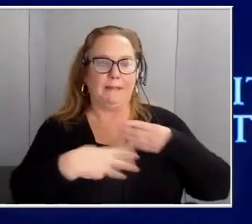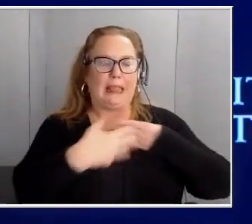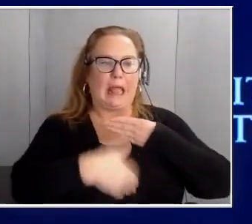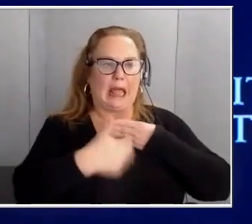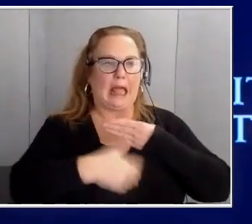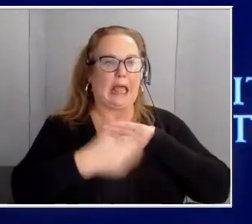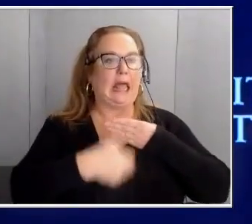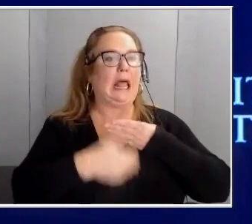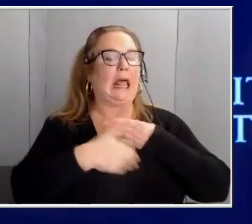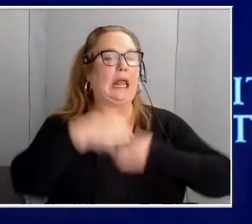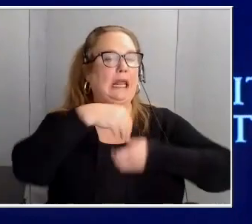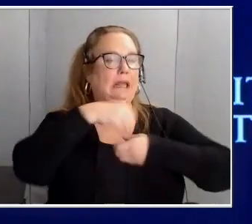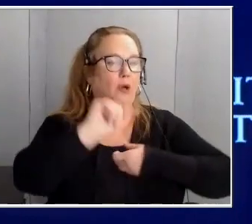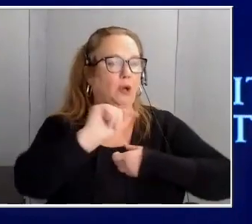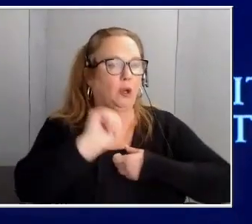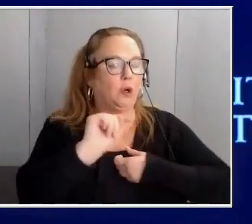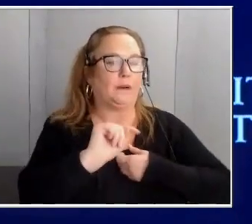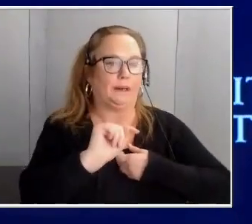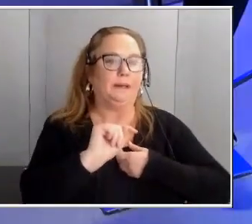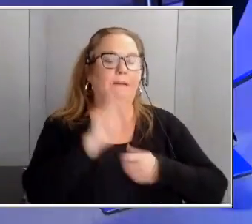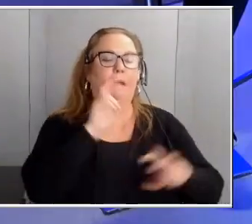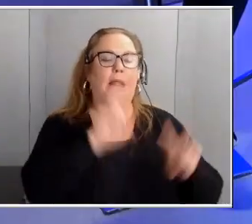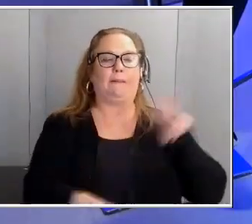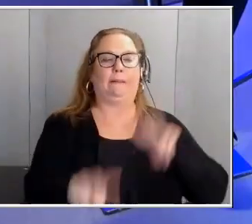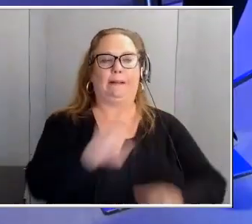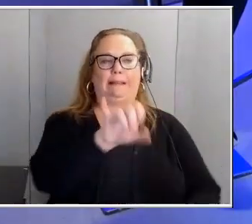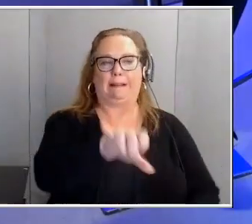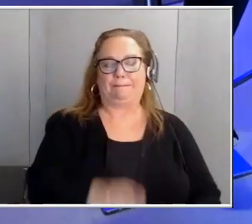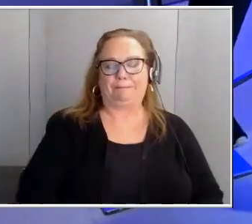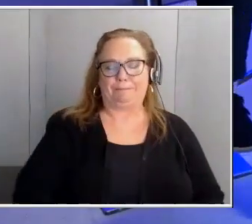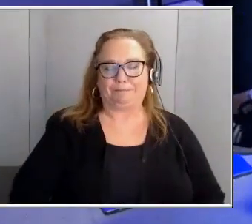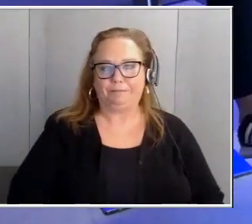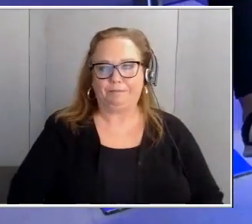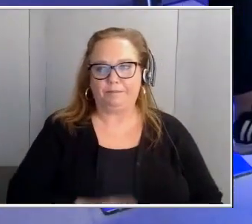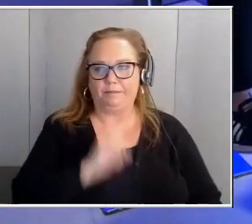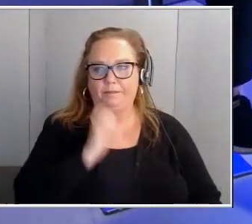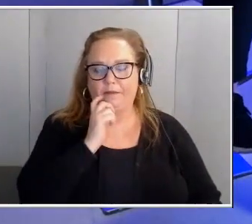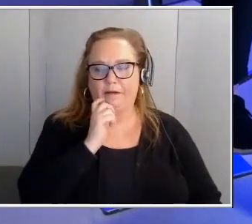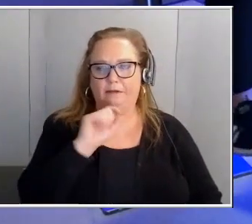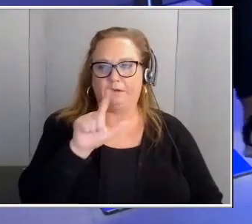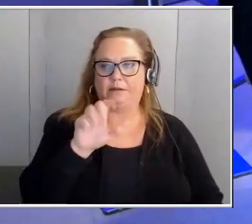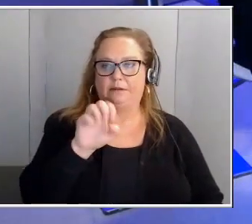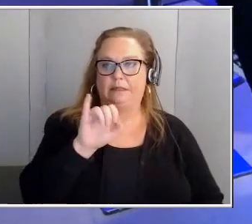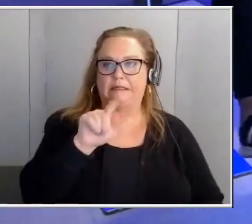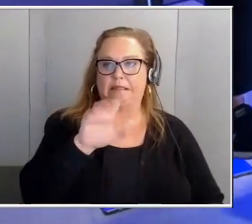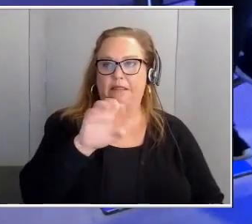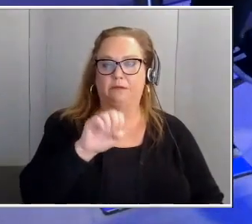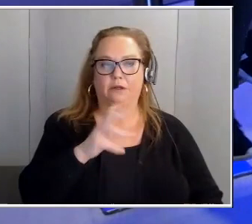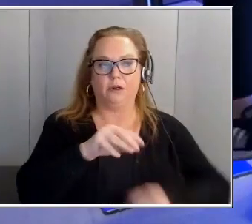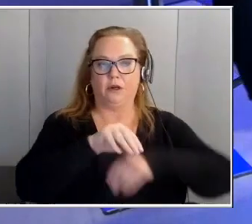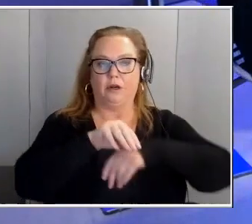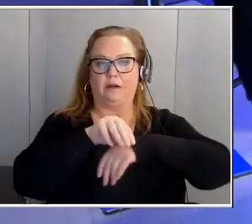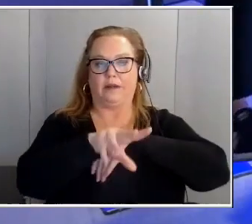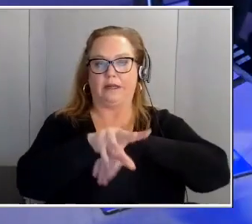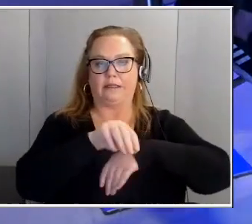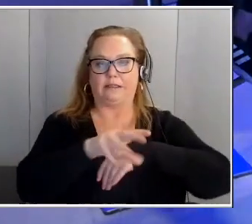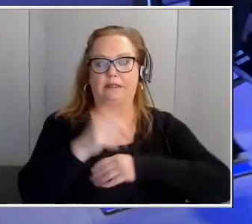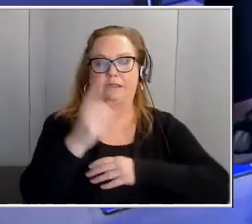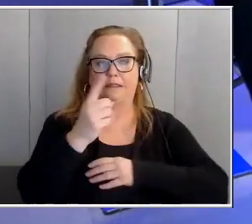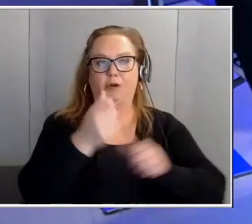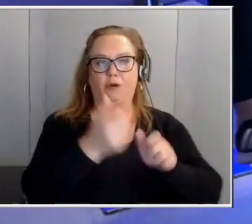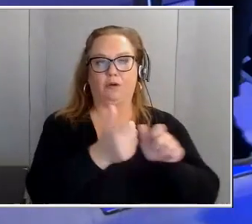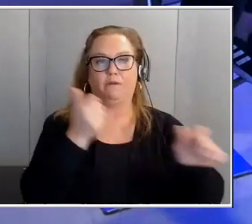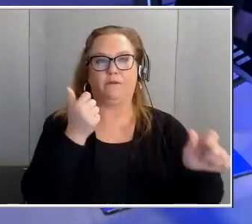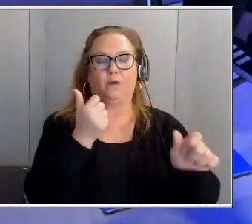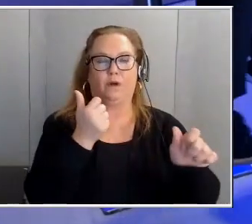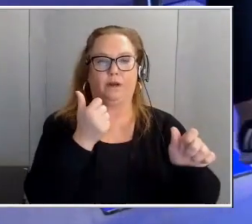for before going on to treat their overactive bladder. Okay, interesting. Leslie wants to know, Tracy, what's your advice to someone who might avoid seeking